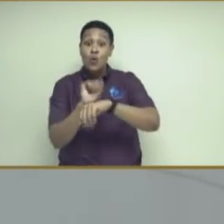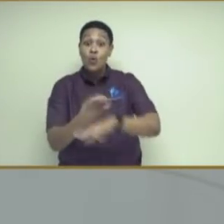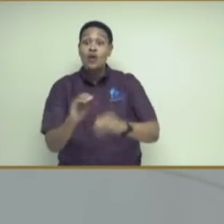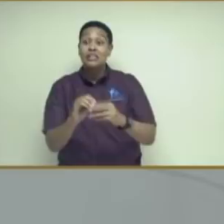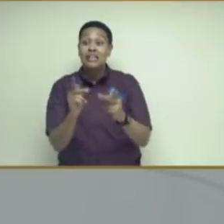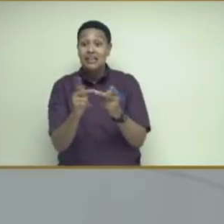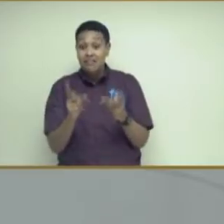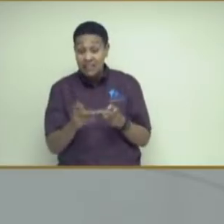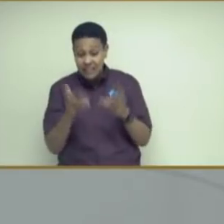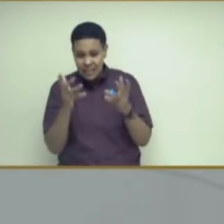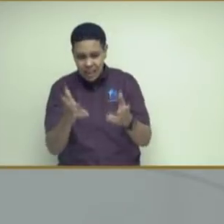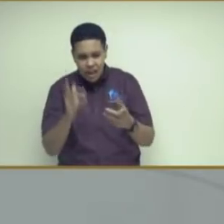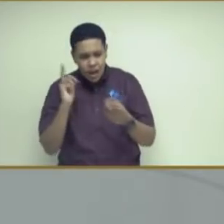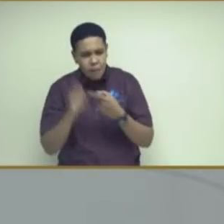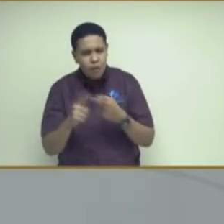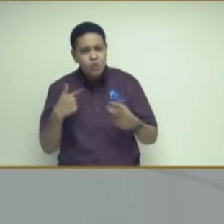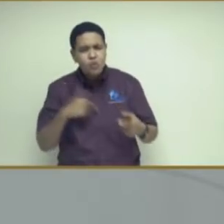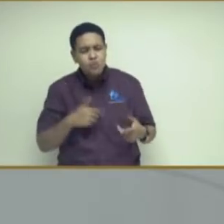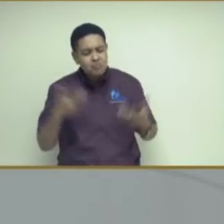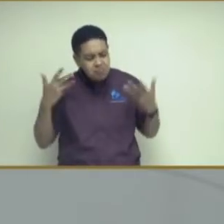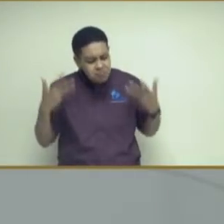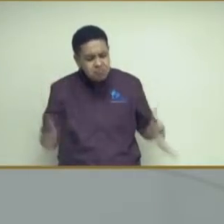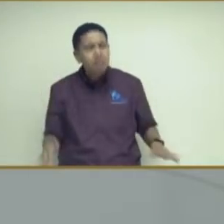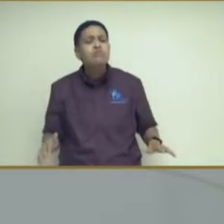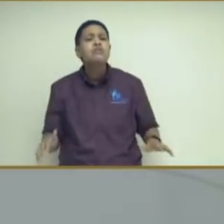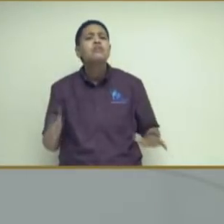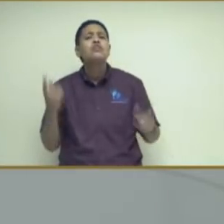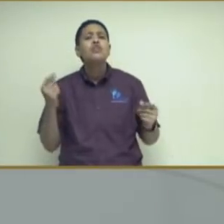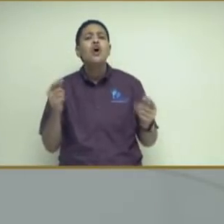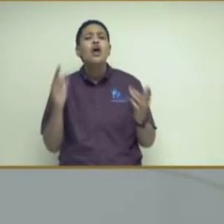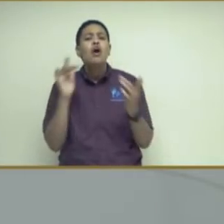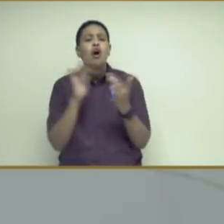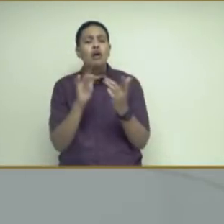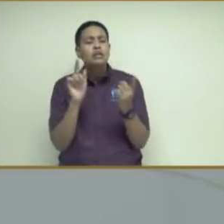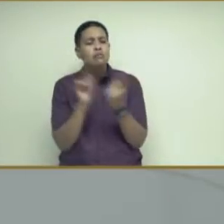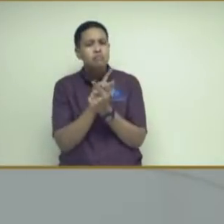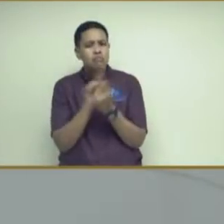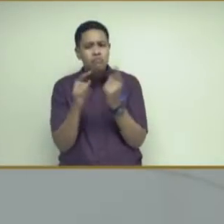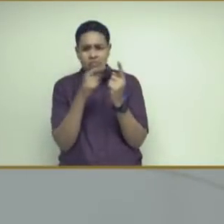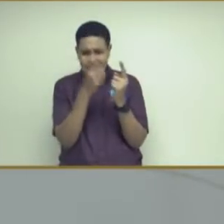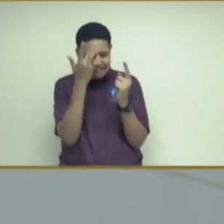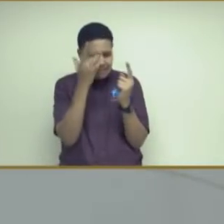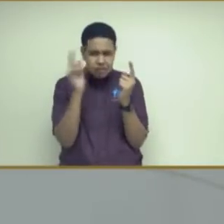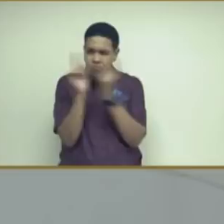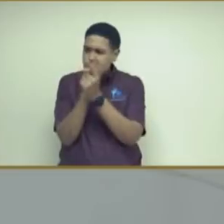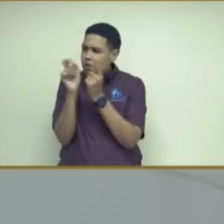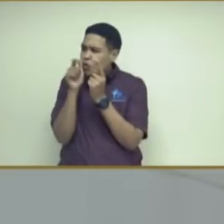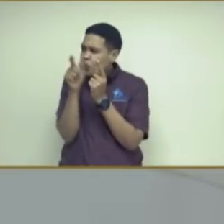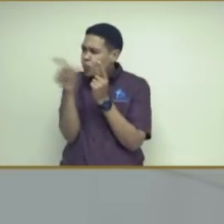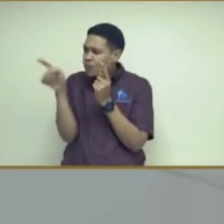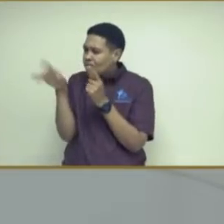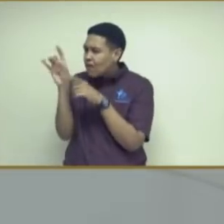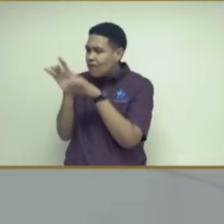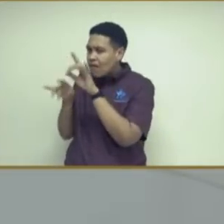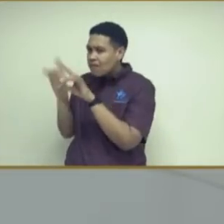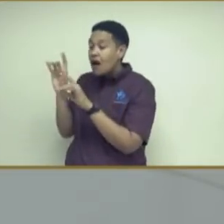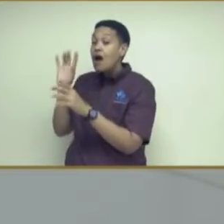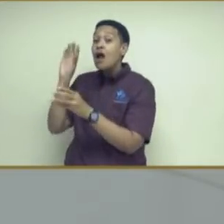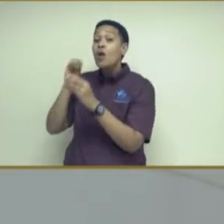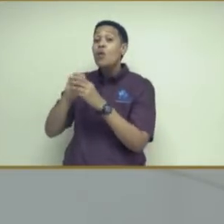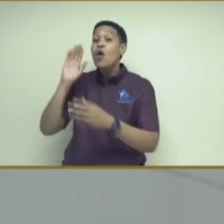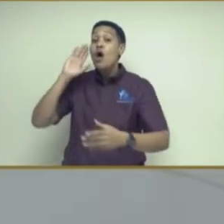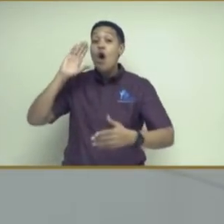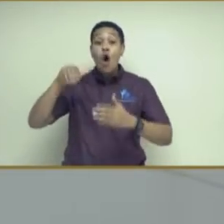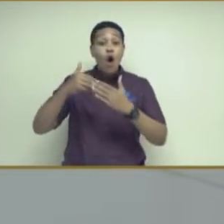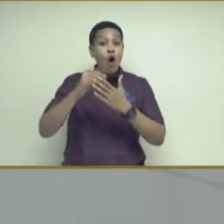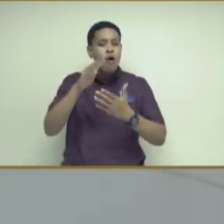the facility, as well as we would have done the contact tracing for the individual, including all his close